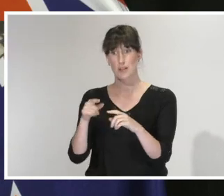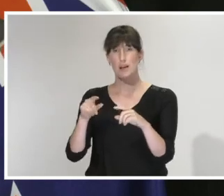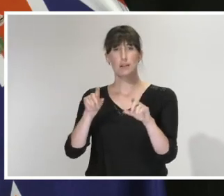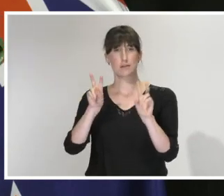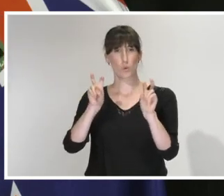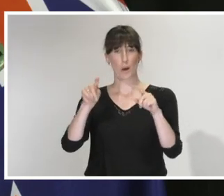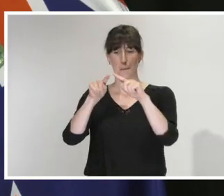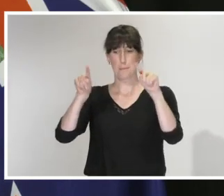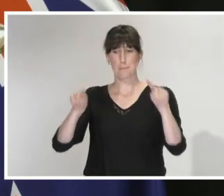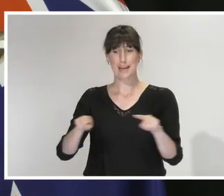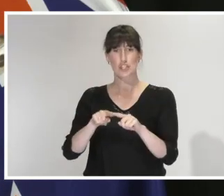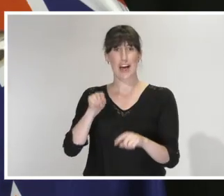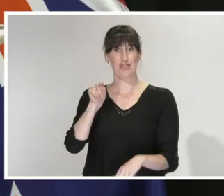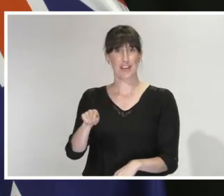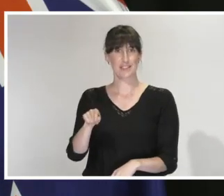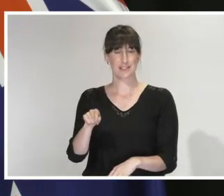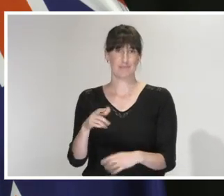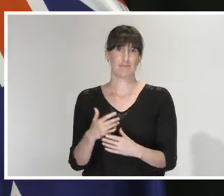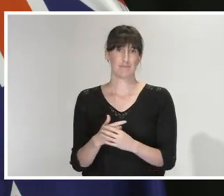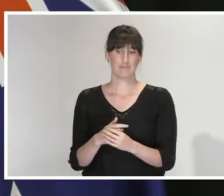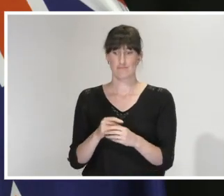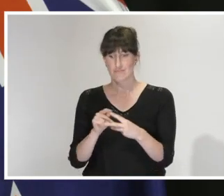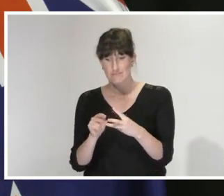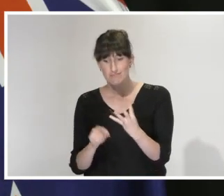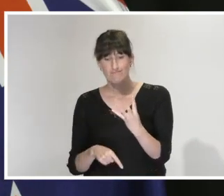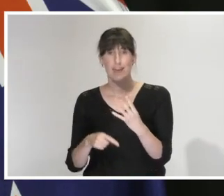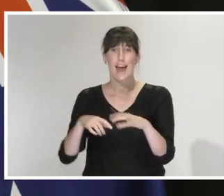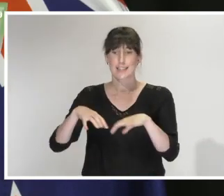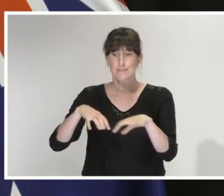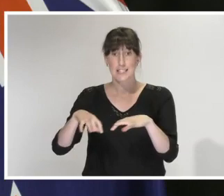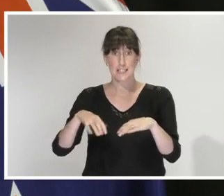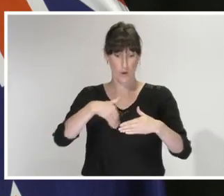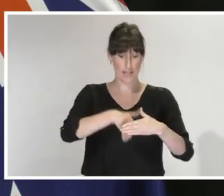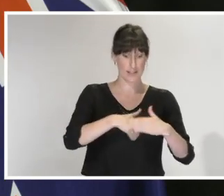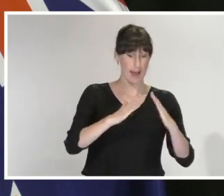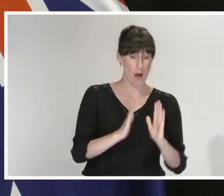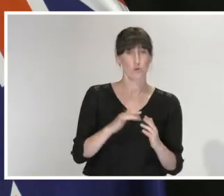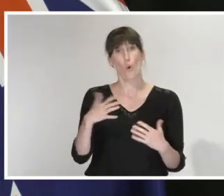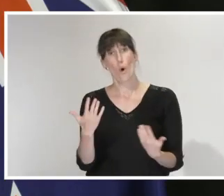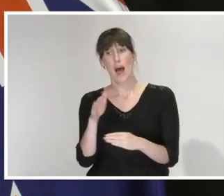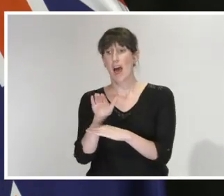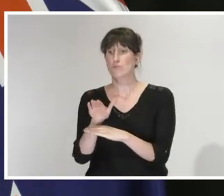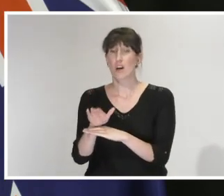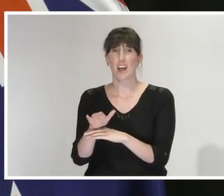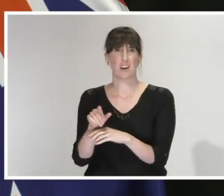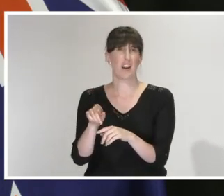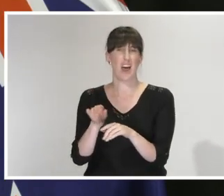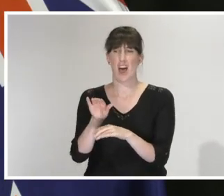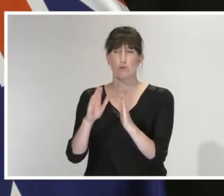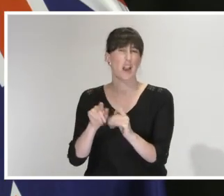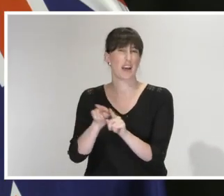which includes a number of activities that people can do both in the home and outside of the home, i.e. in their backyards.